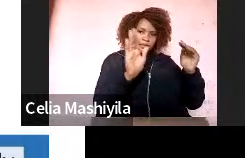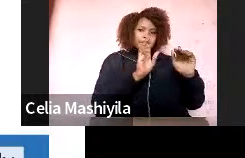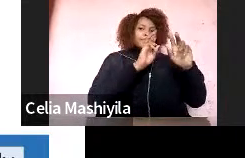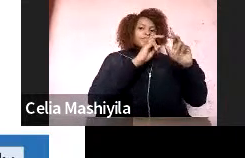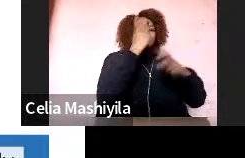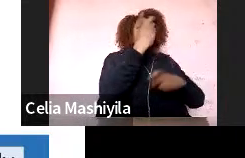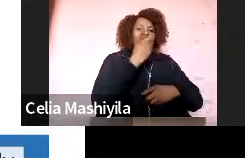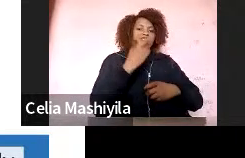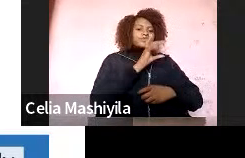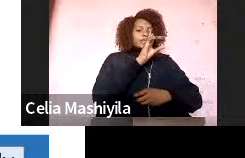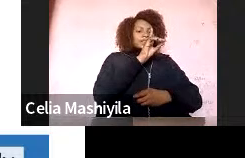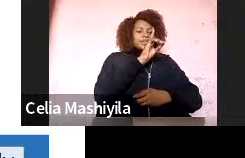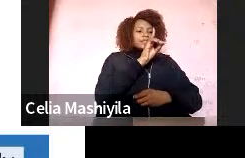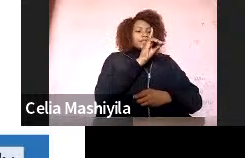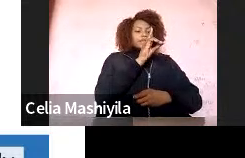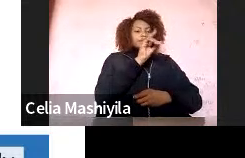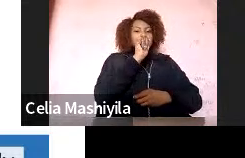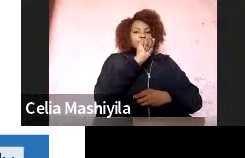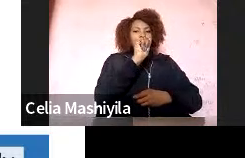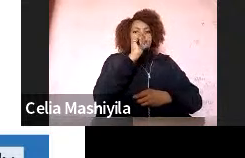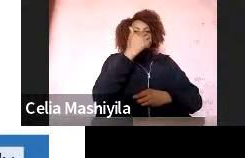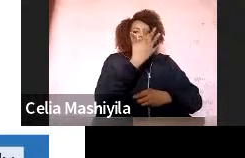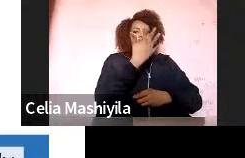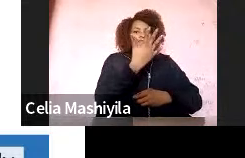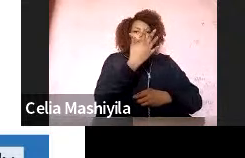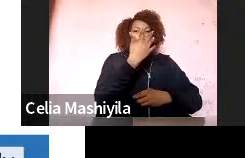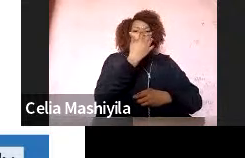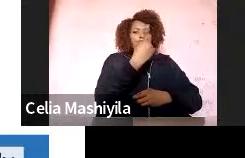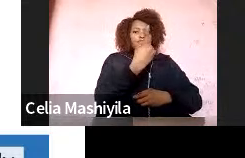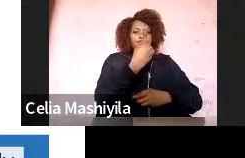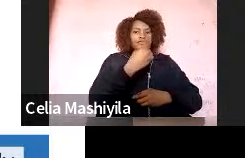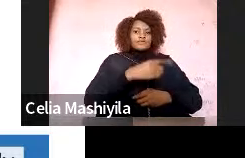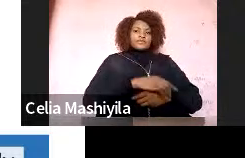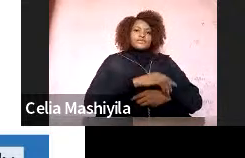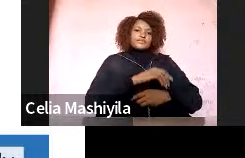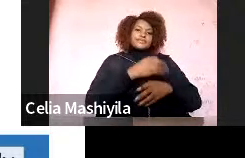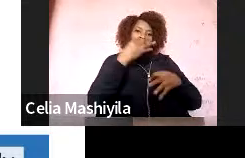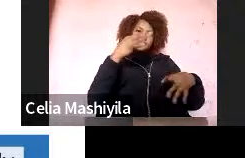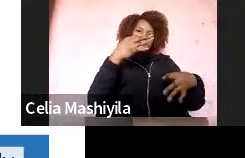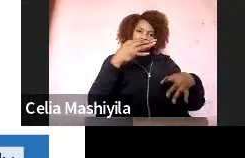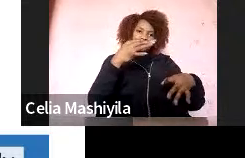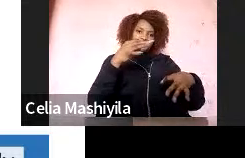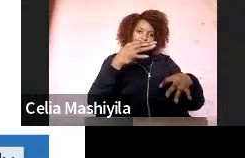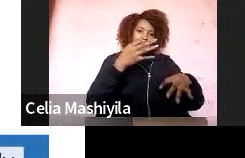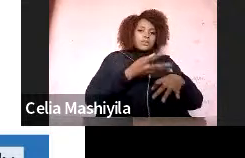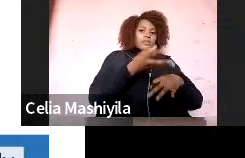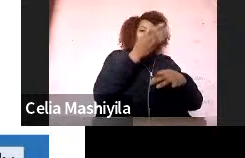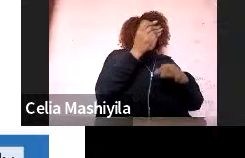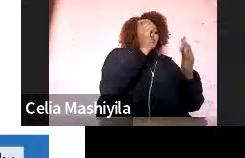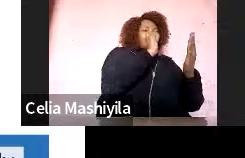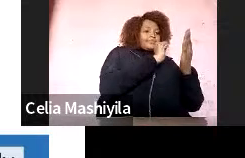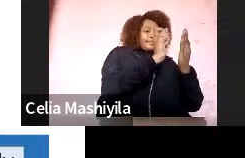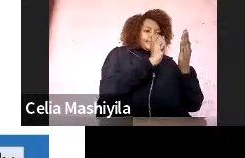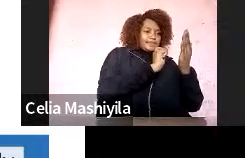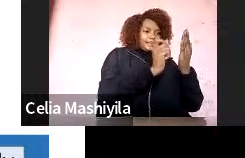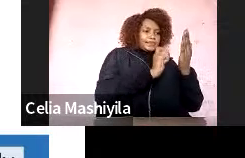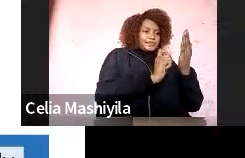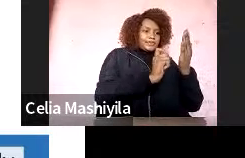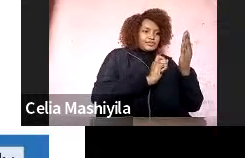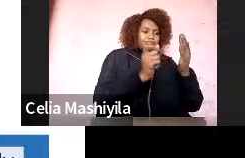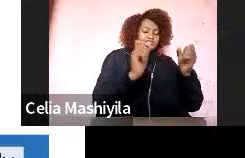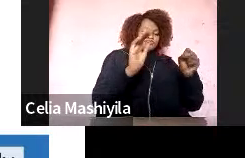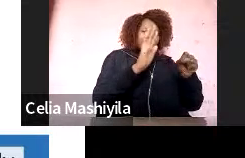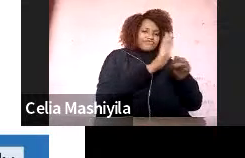in full. If not completed in full, it will then be invalidated, and then it will be